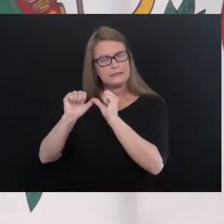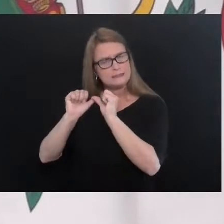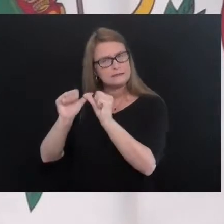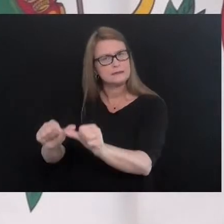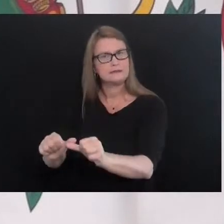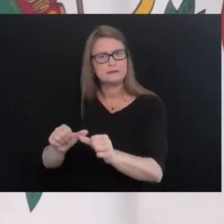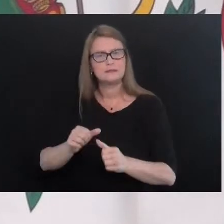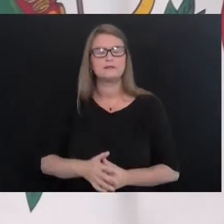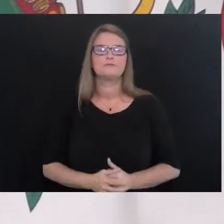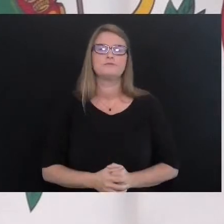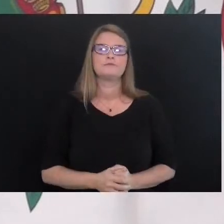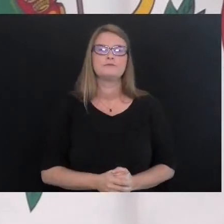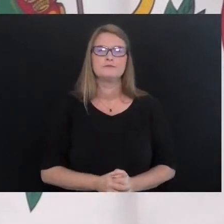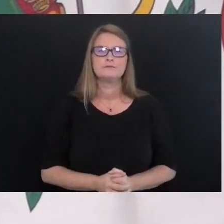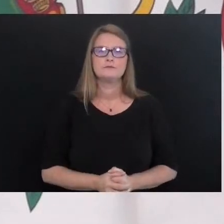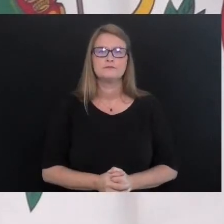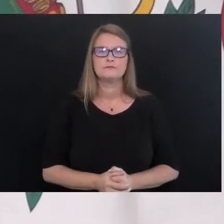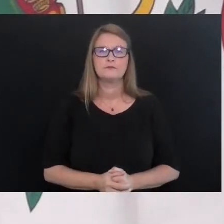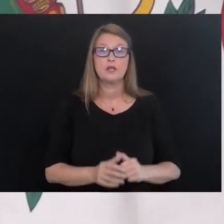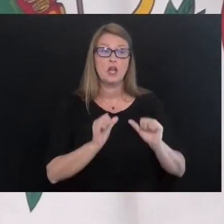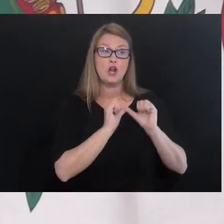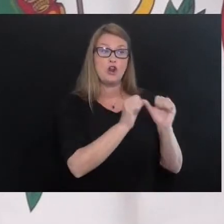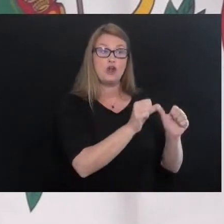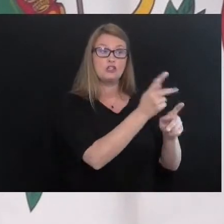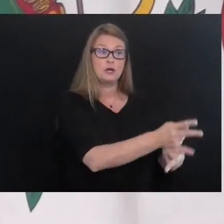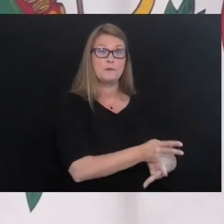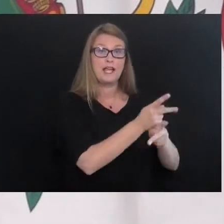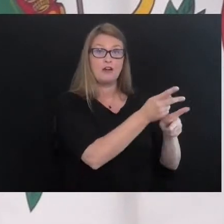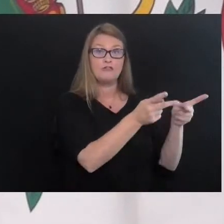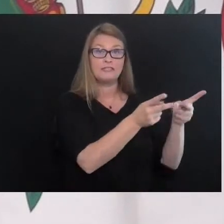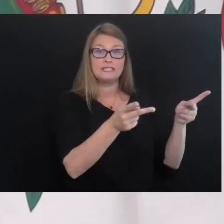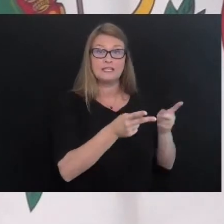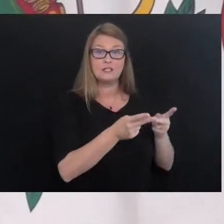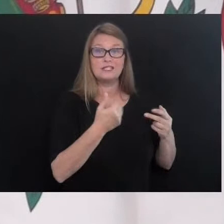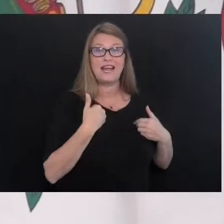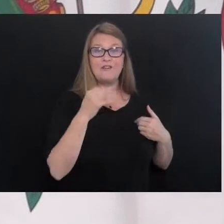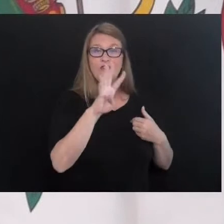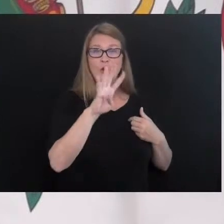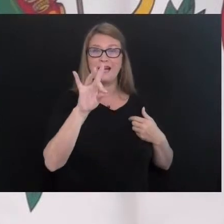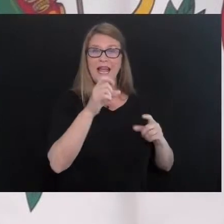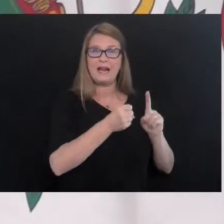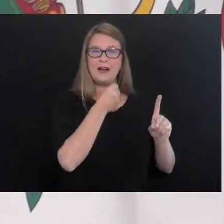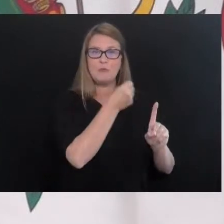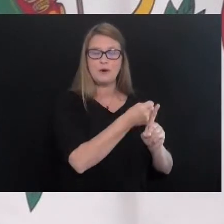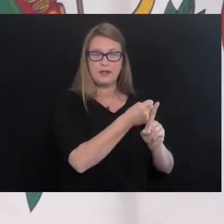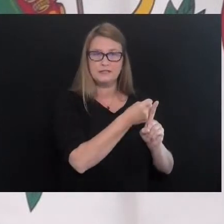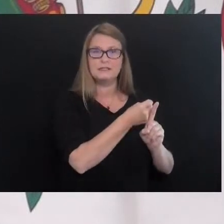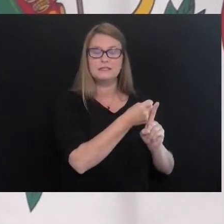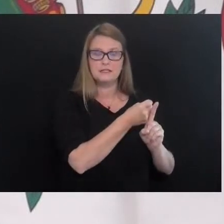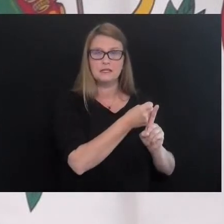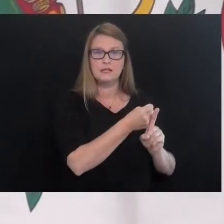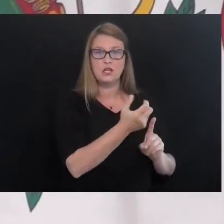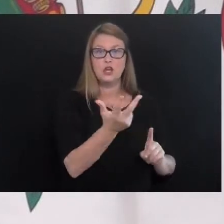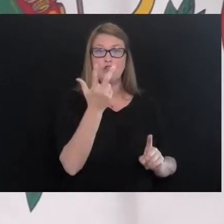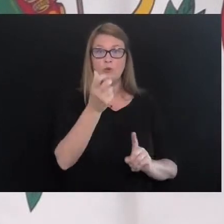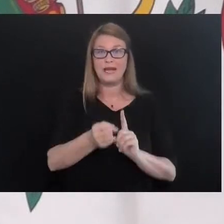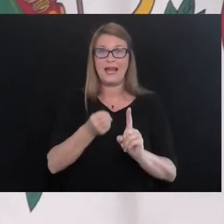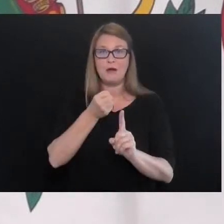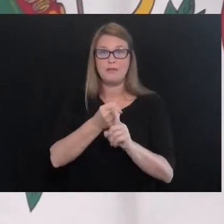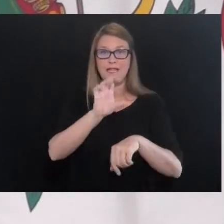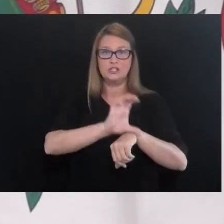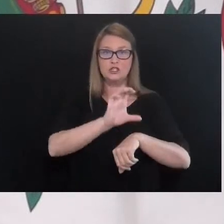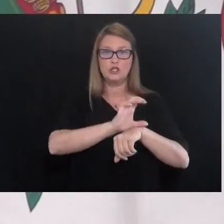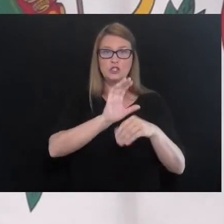do. The long-term care facilities, have 48 outbreaks now. We have 3 outbreaks in our